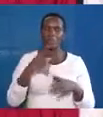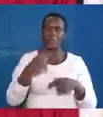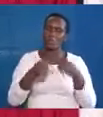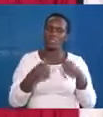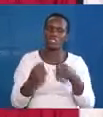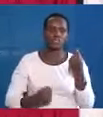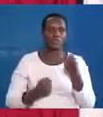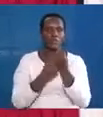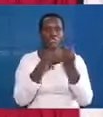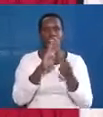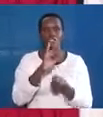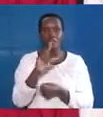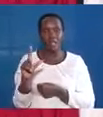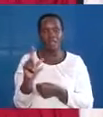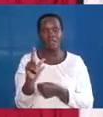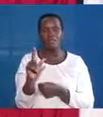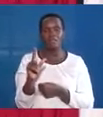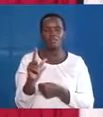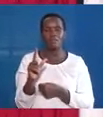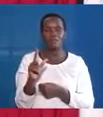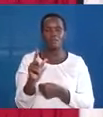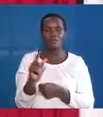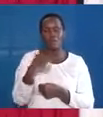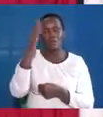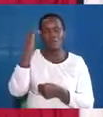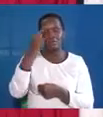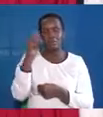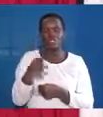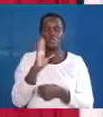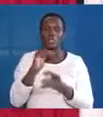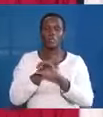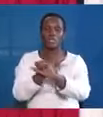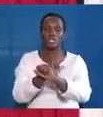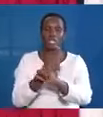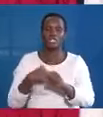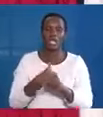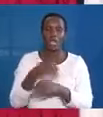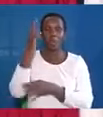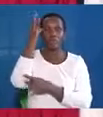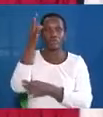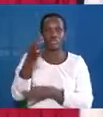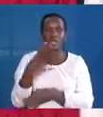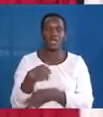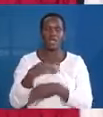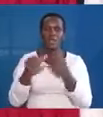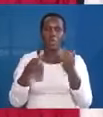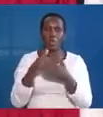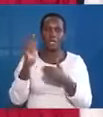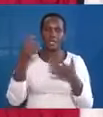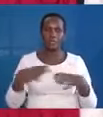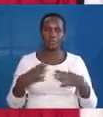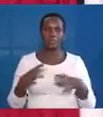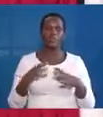and secure their futures and our future as a united country. Wenzangu,